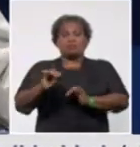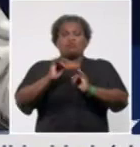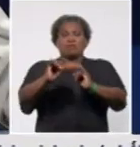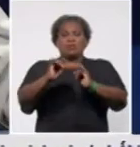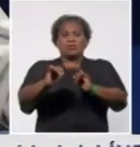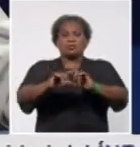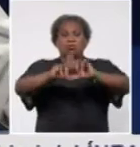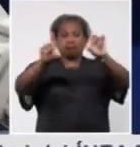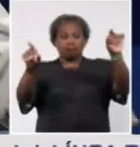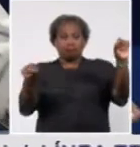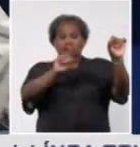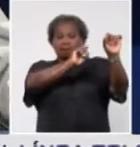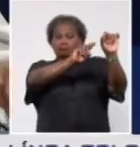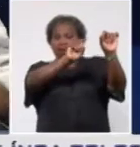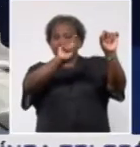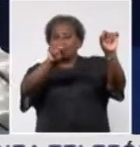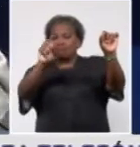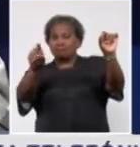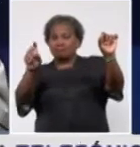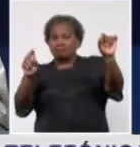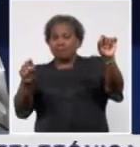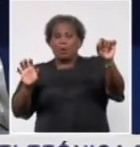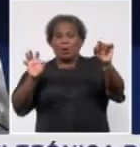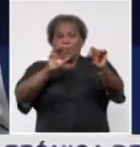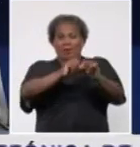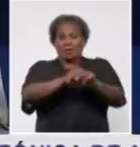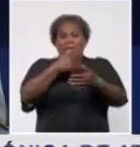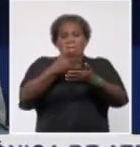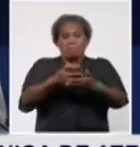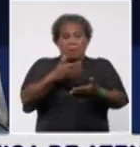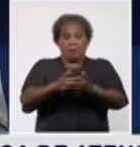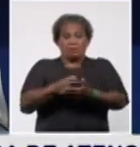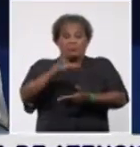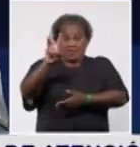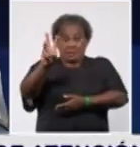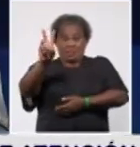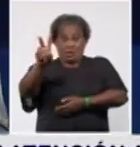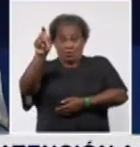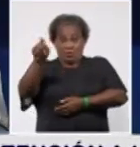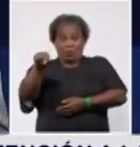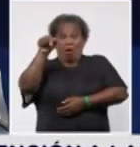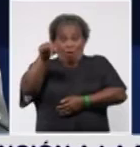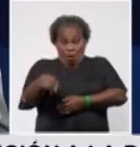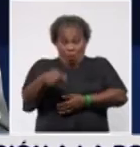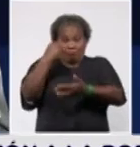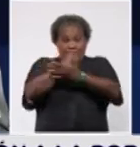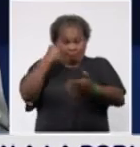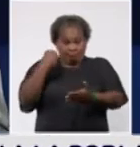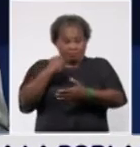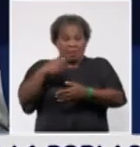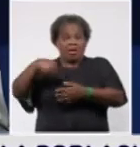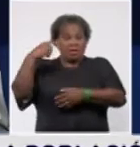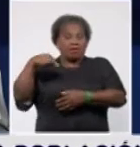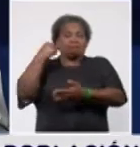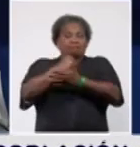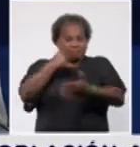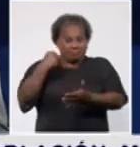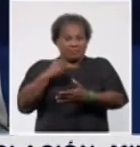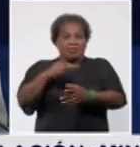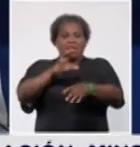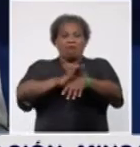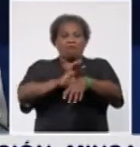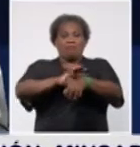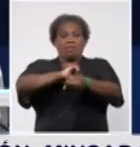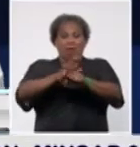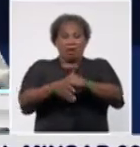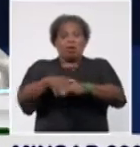389 from Matanzas, 104 from Villa Clara, 205 from Ciego de Ávila, 150